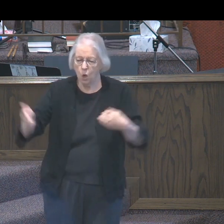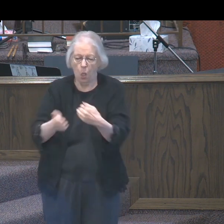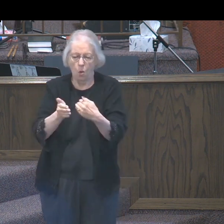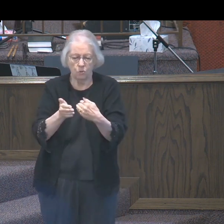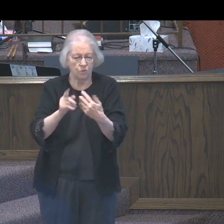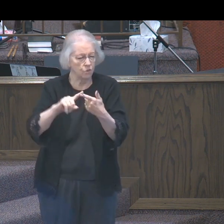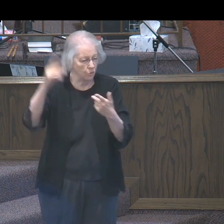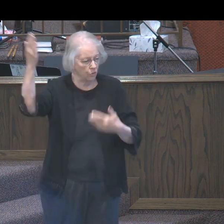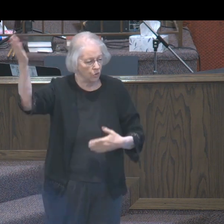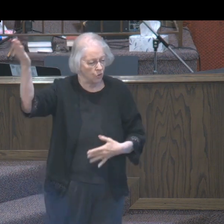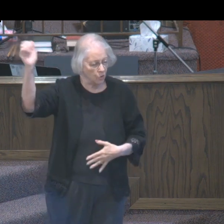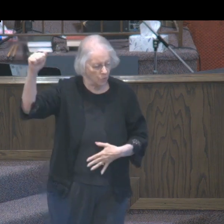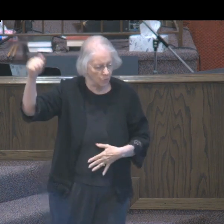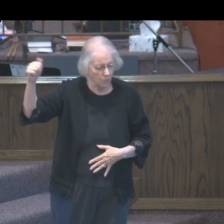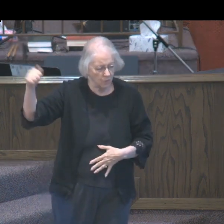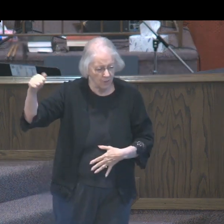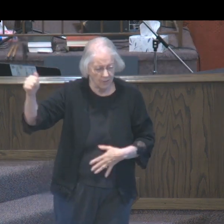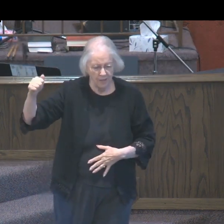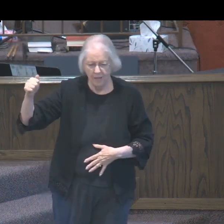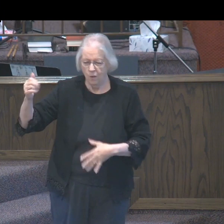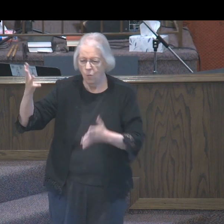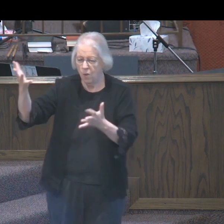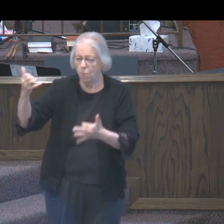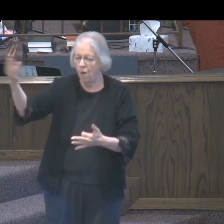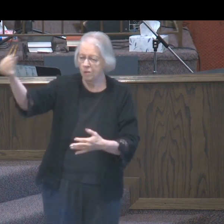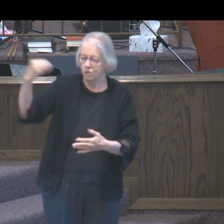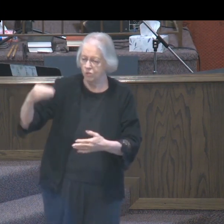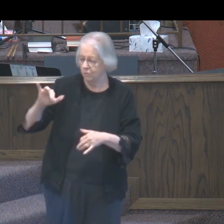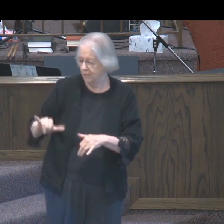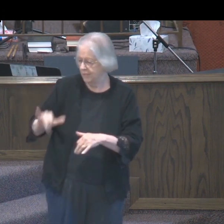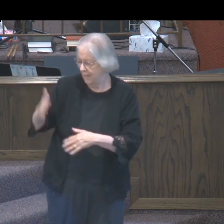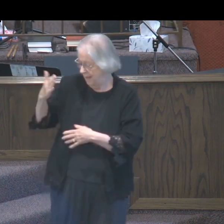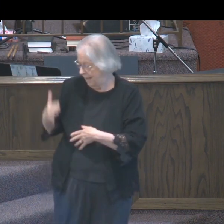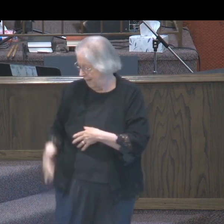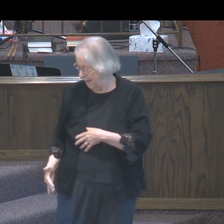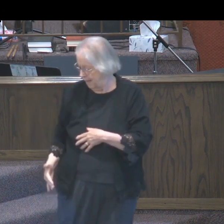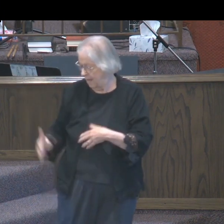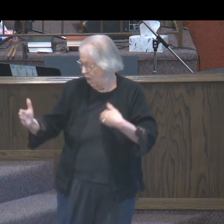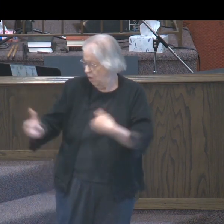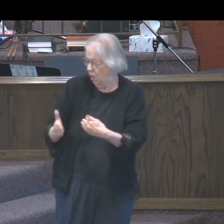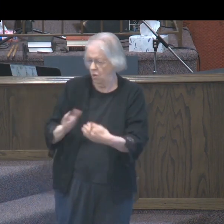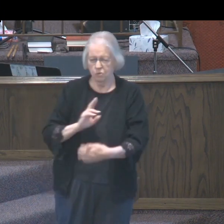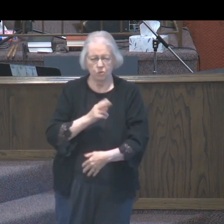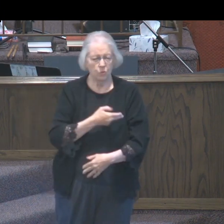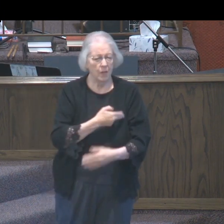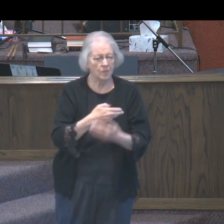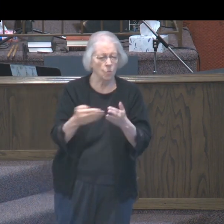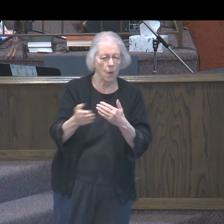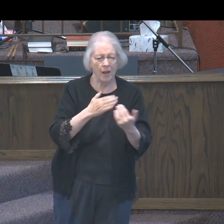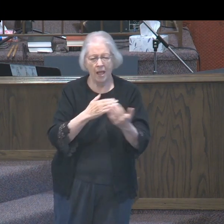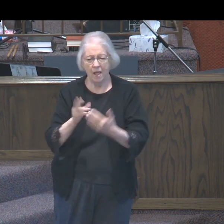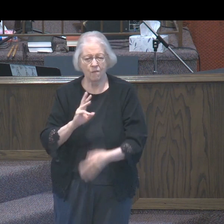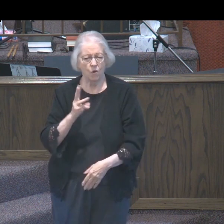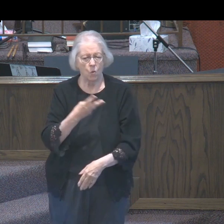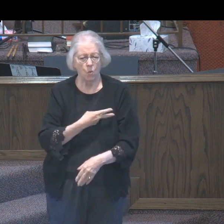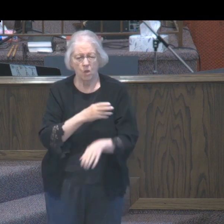Lord. Lord, we just thank you for this time of singing, Lord, how that has just uplifted my heart this morning. Lord, just prepare